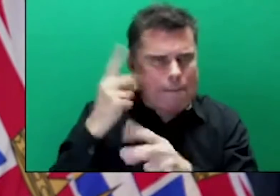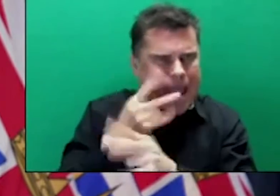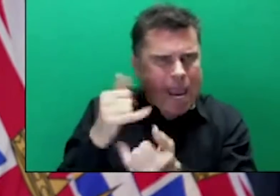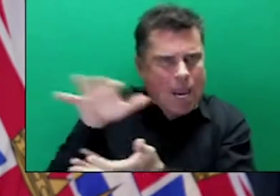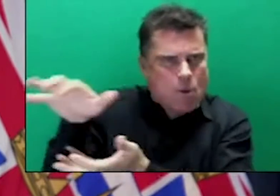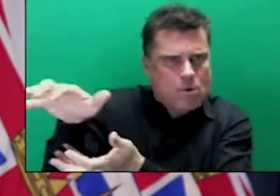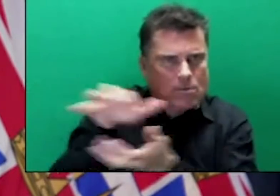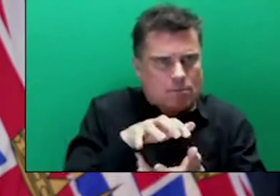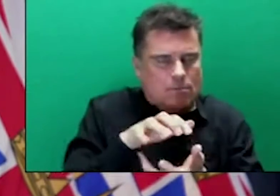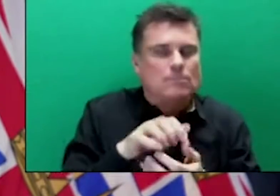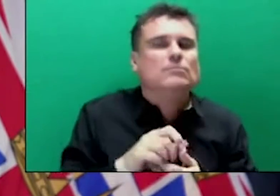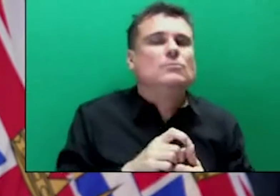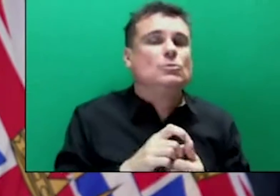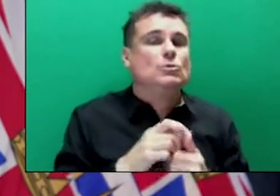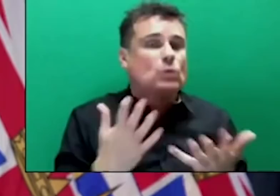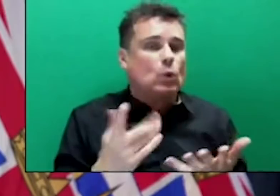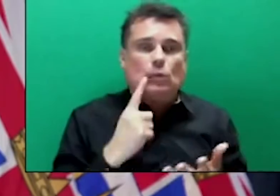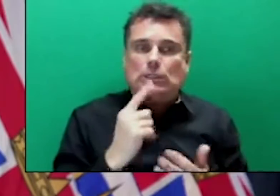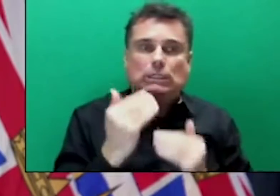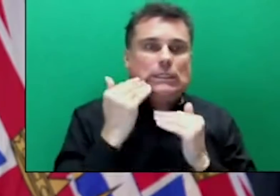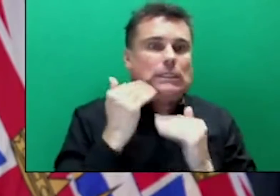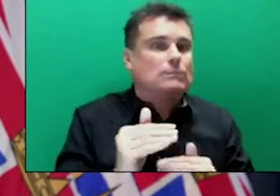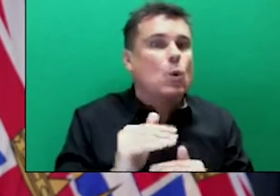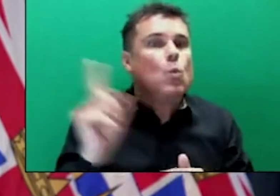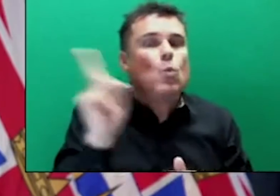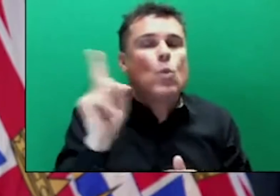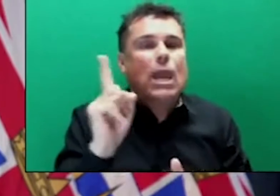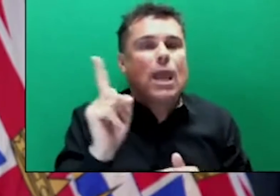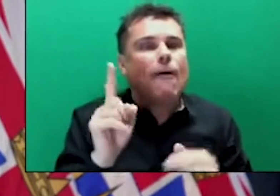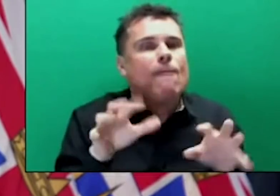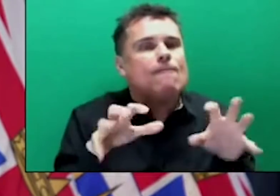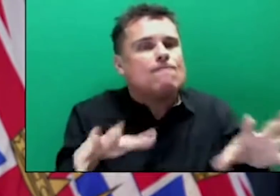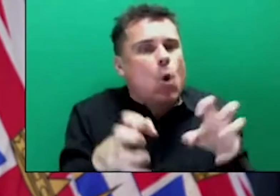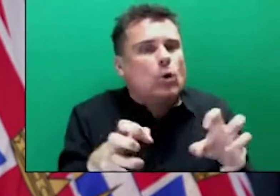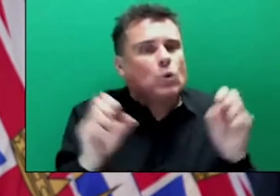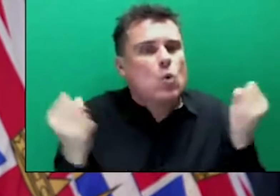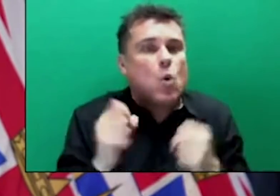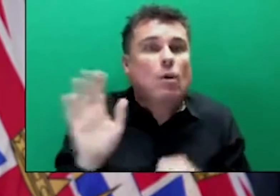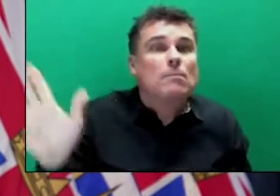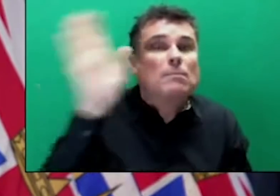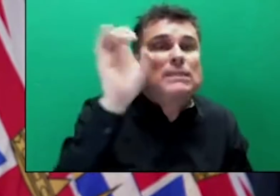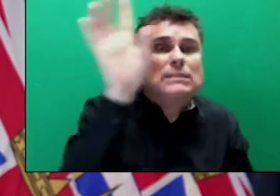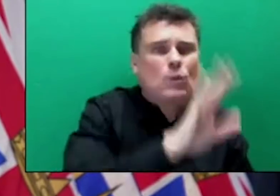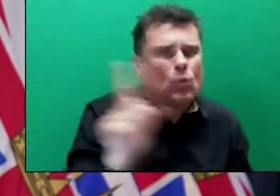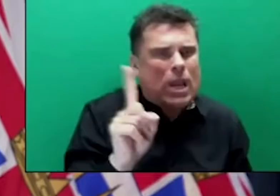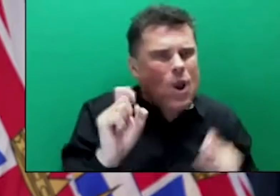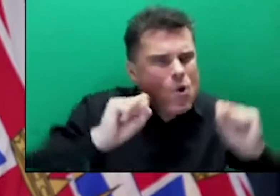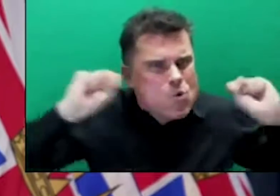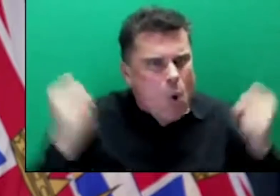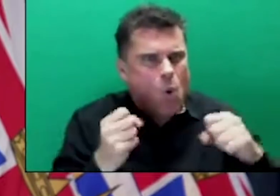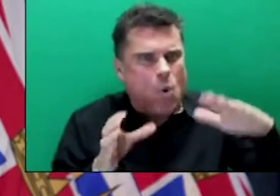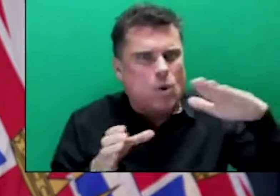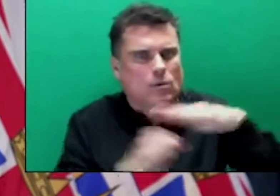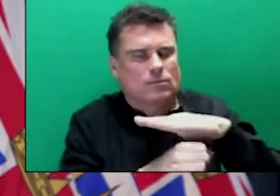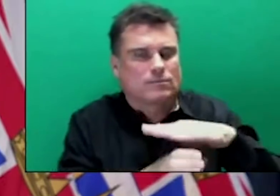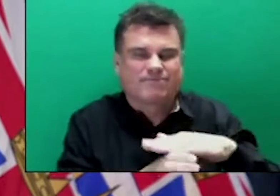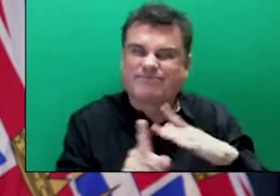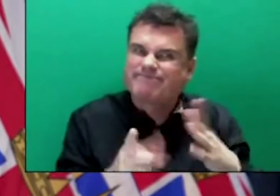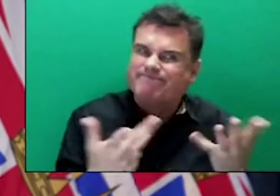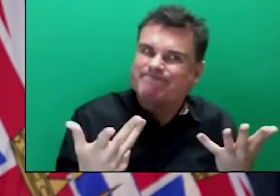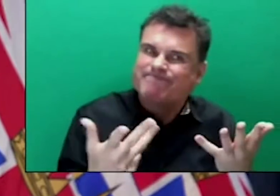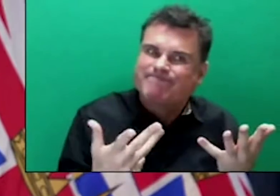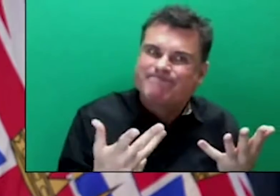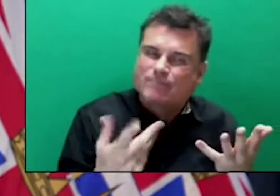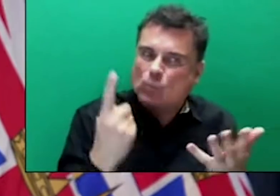with across the country, and we will be focusing on those most at risk. And for us in British Columbia, that